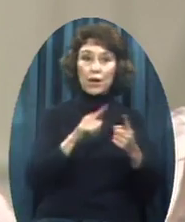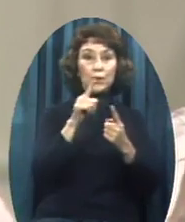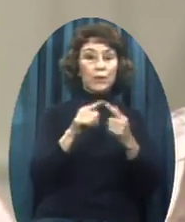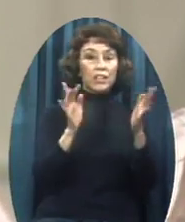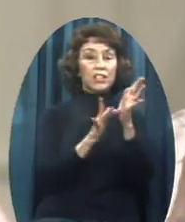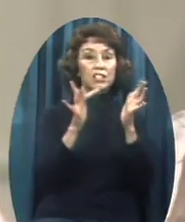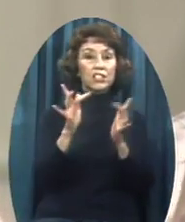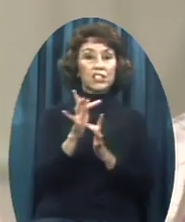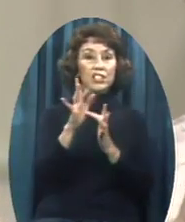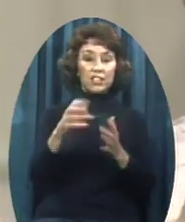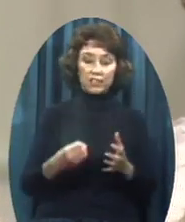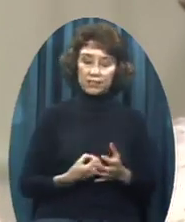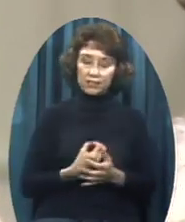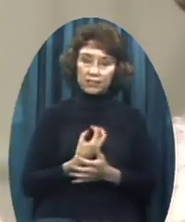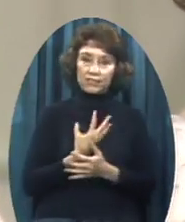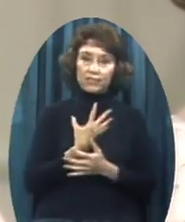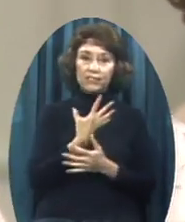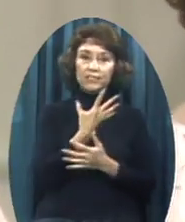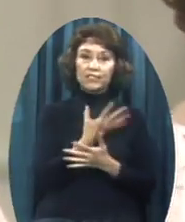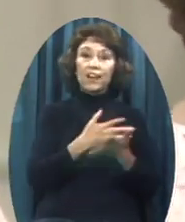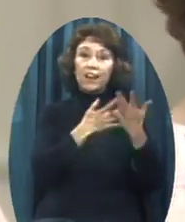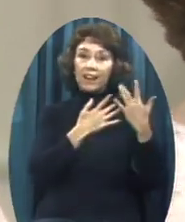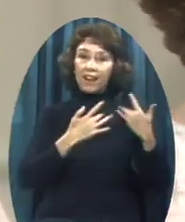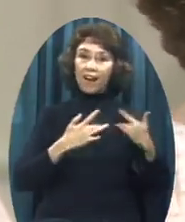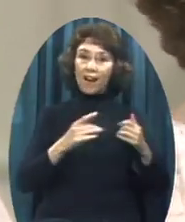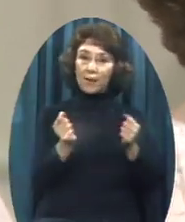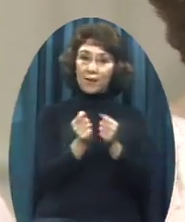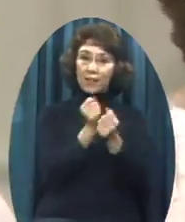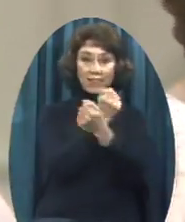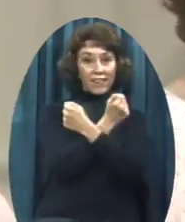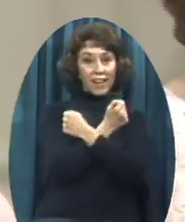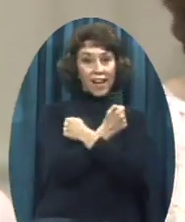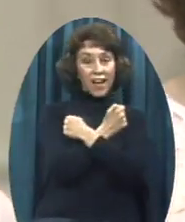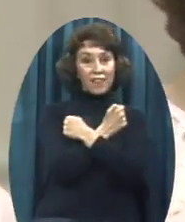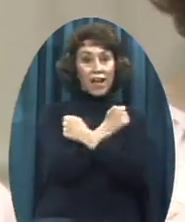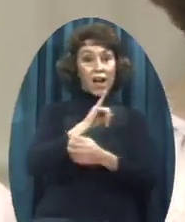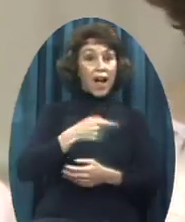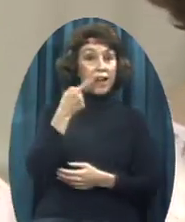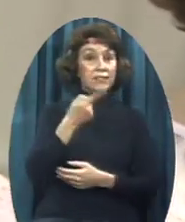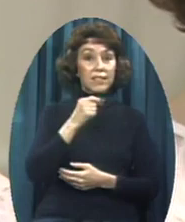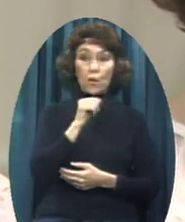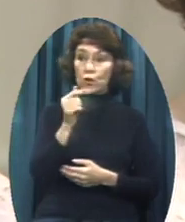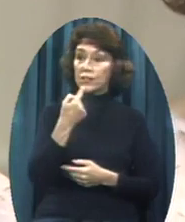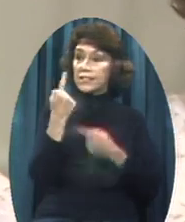when God dips his love in my heart. When I said I